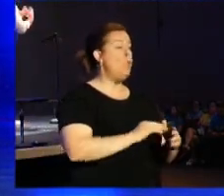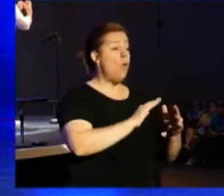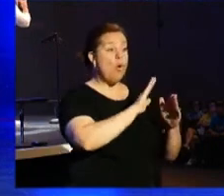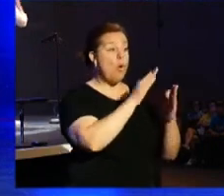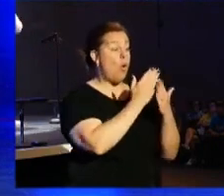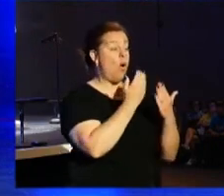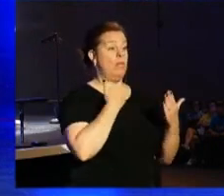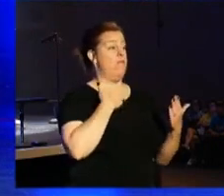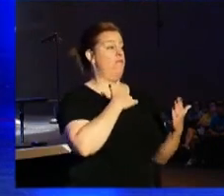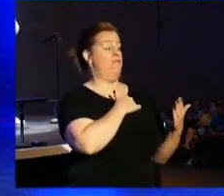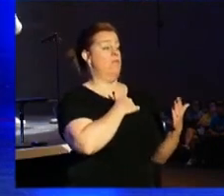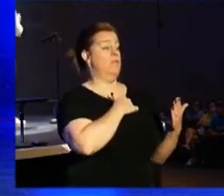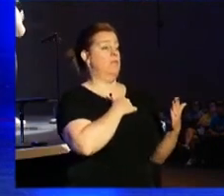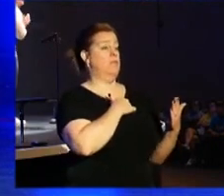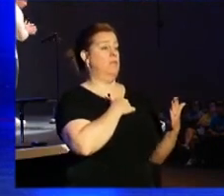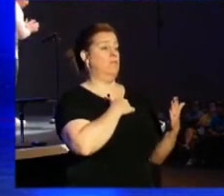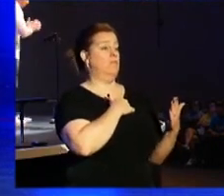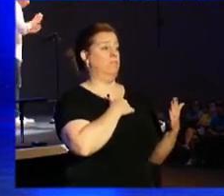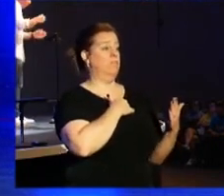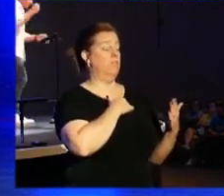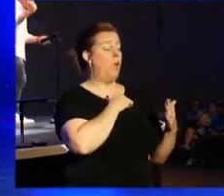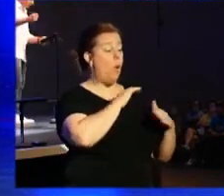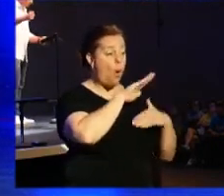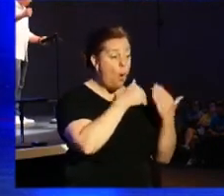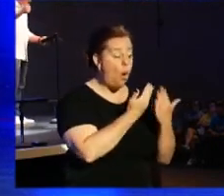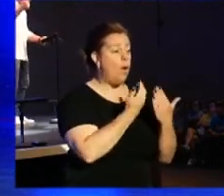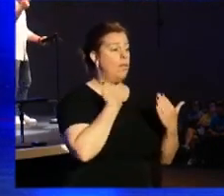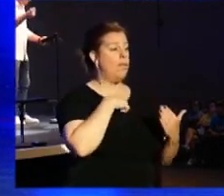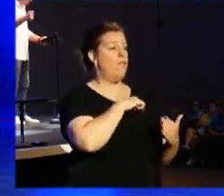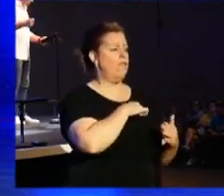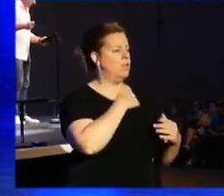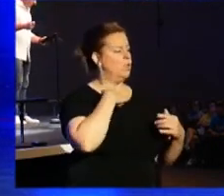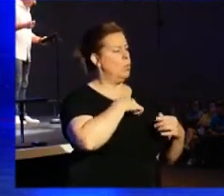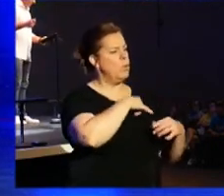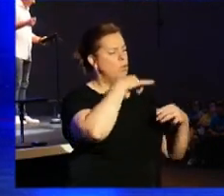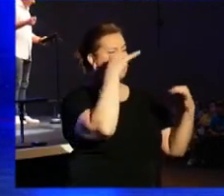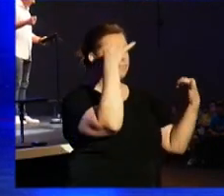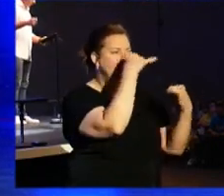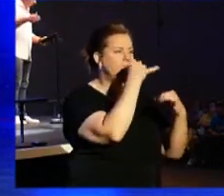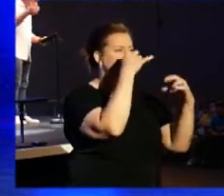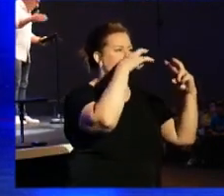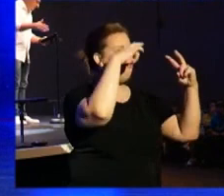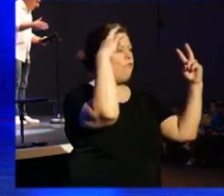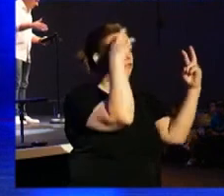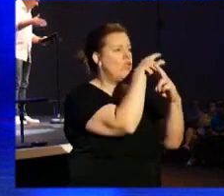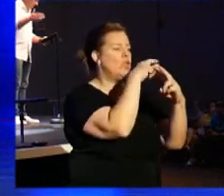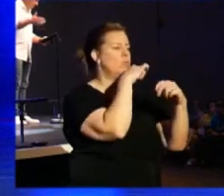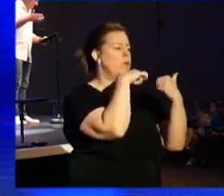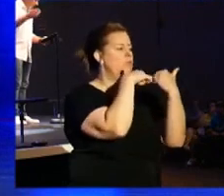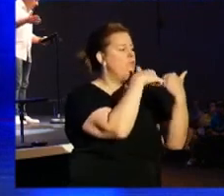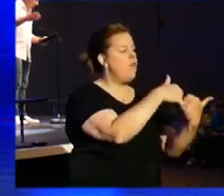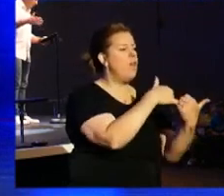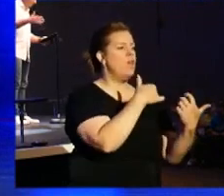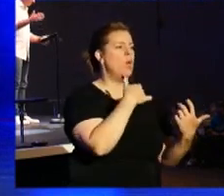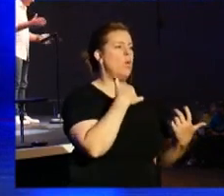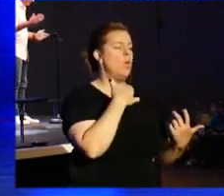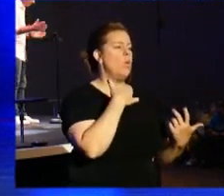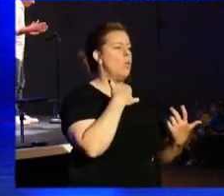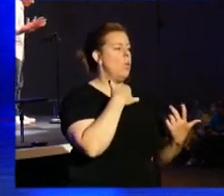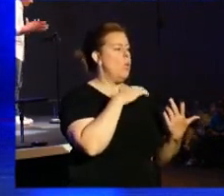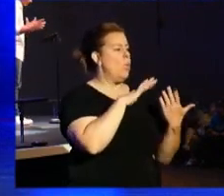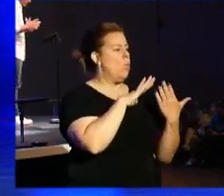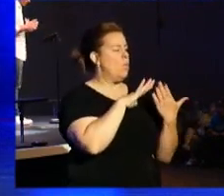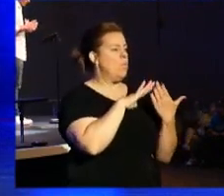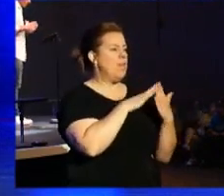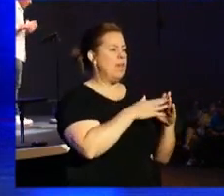until we were saved, we too were once foolish and disobedient. We were misled and became slaves to many